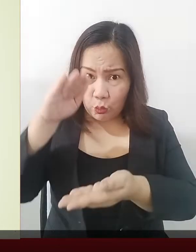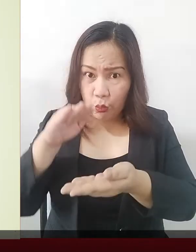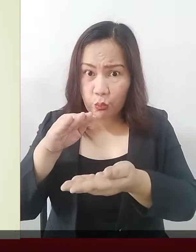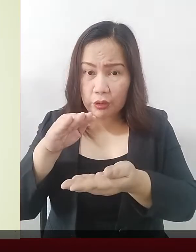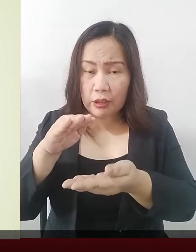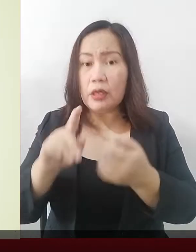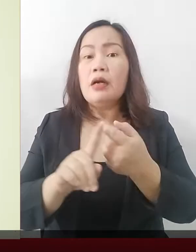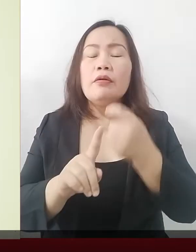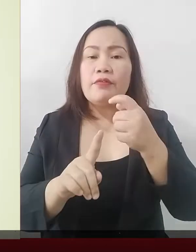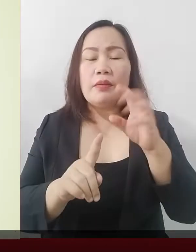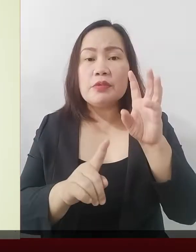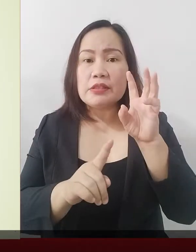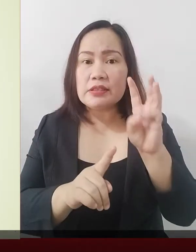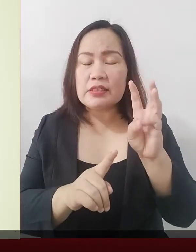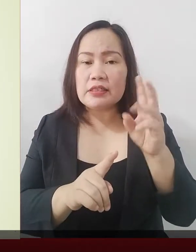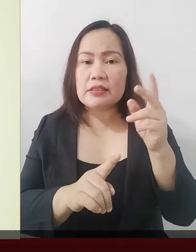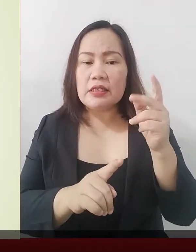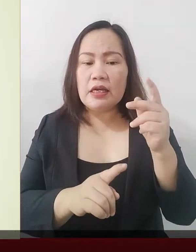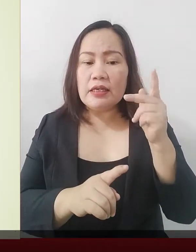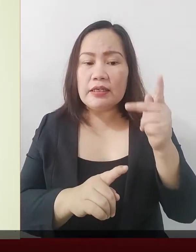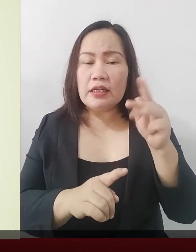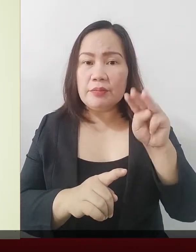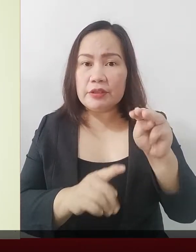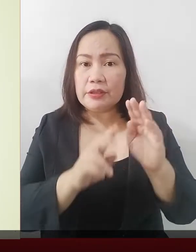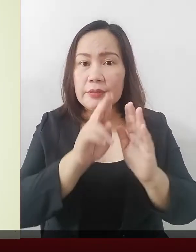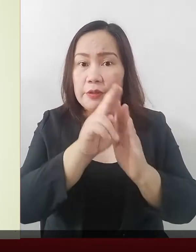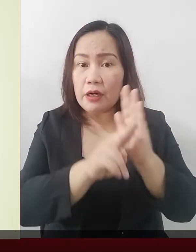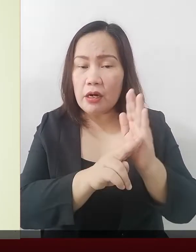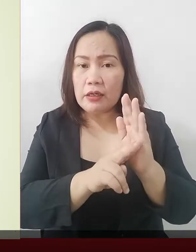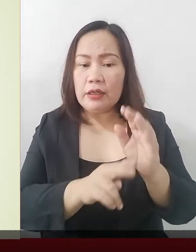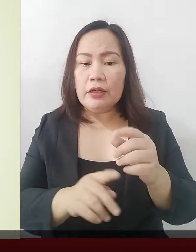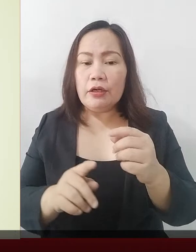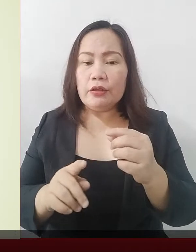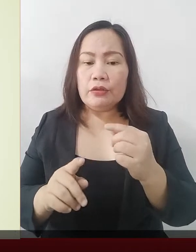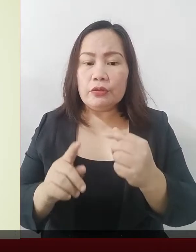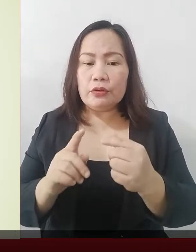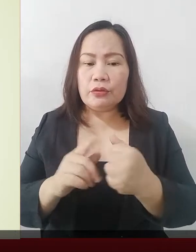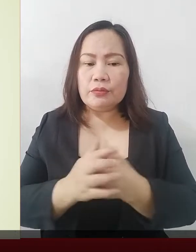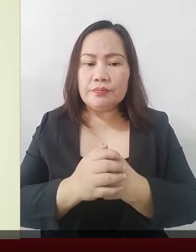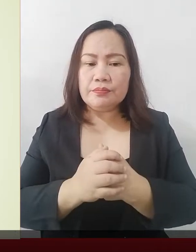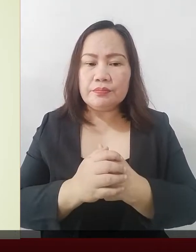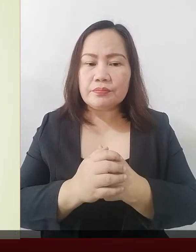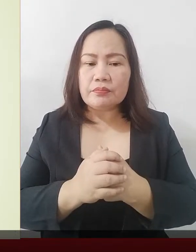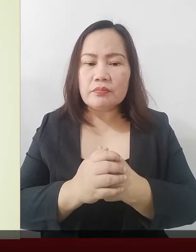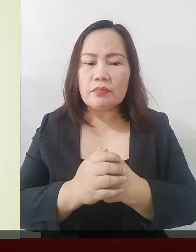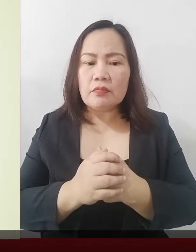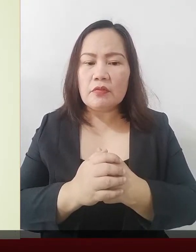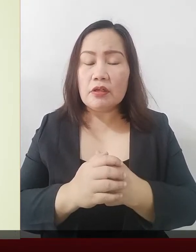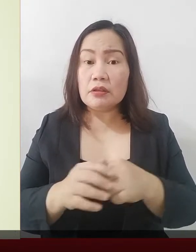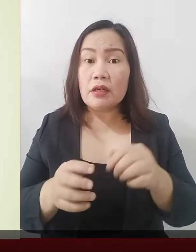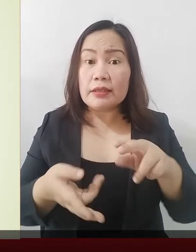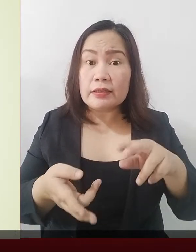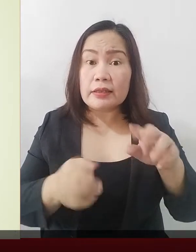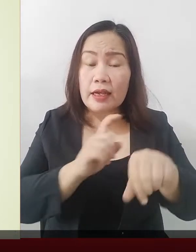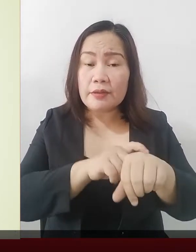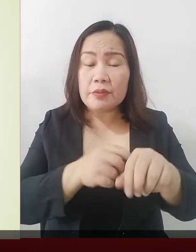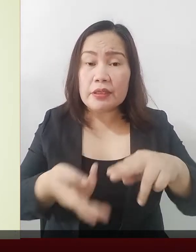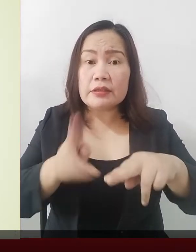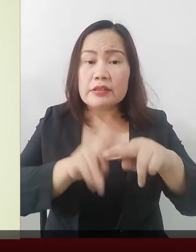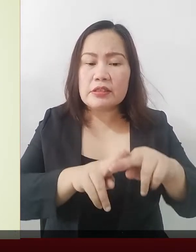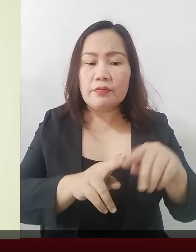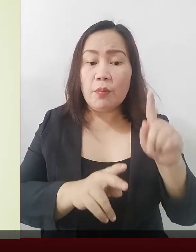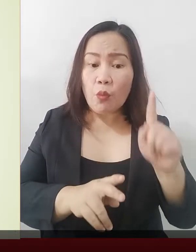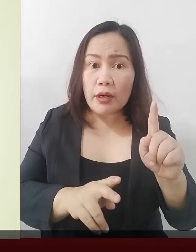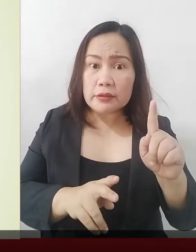from 60 kilometers per hour to 30 kilometers per hour? The time increases from 1